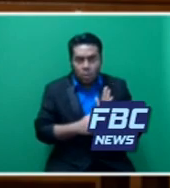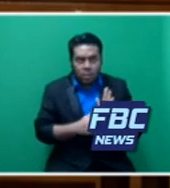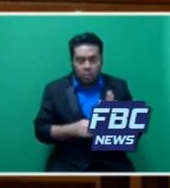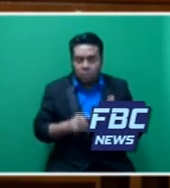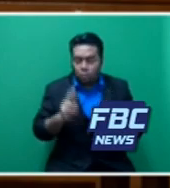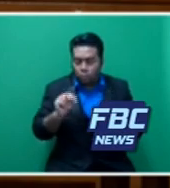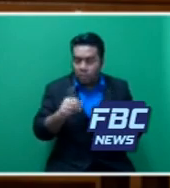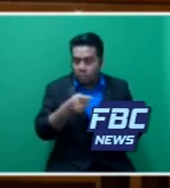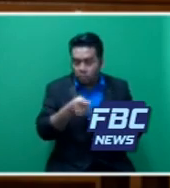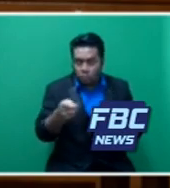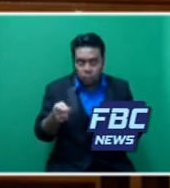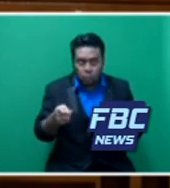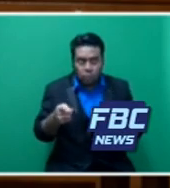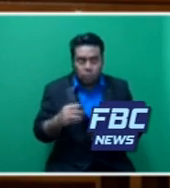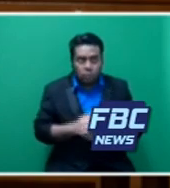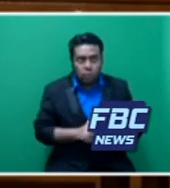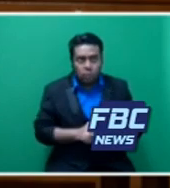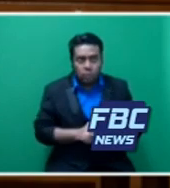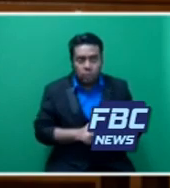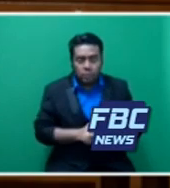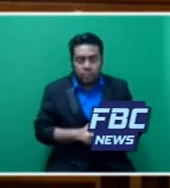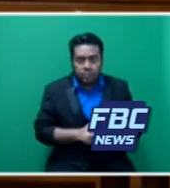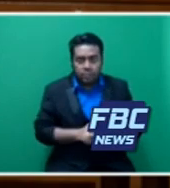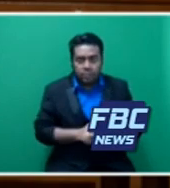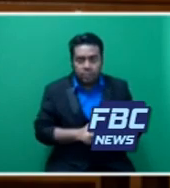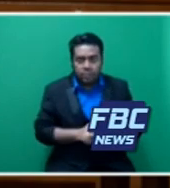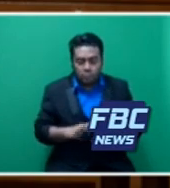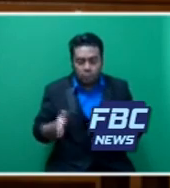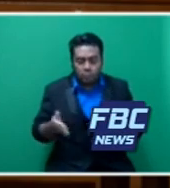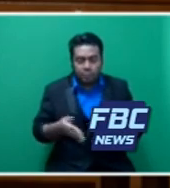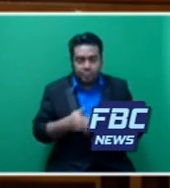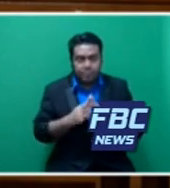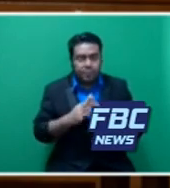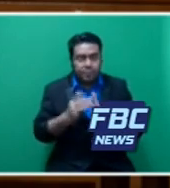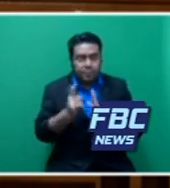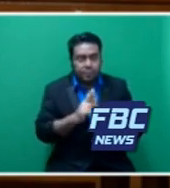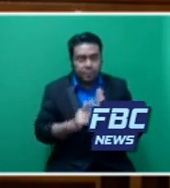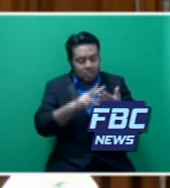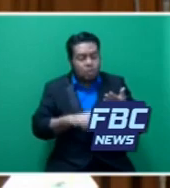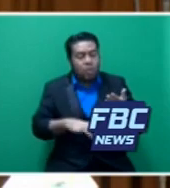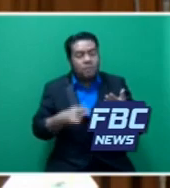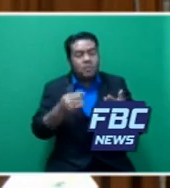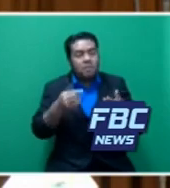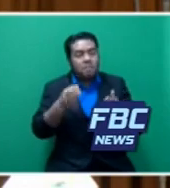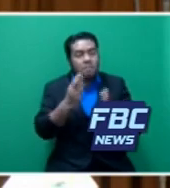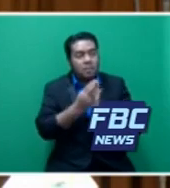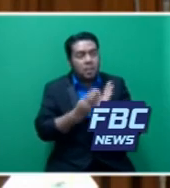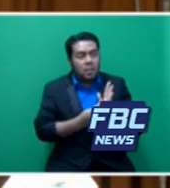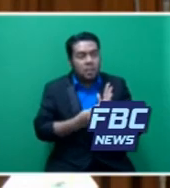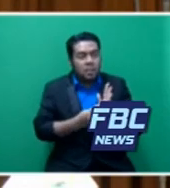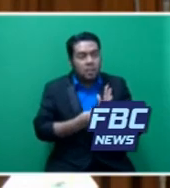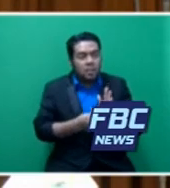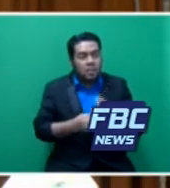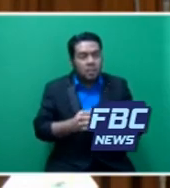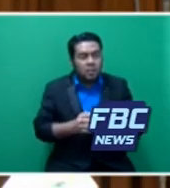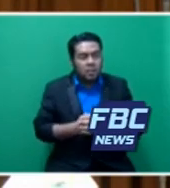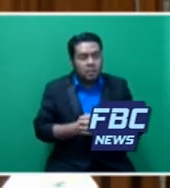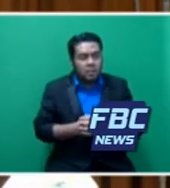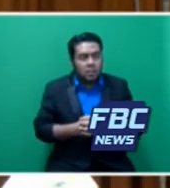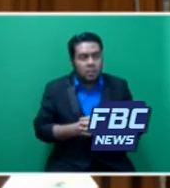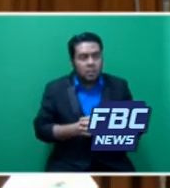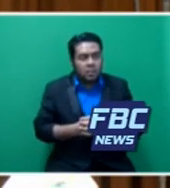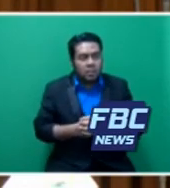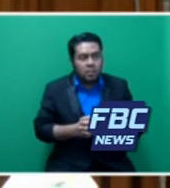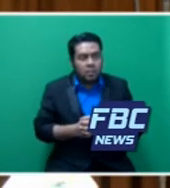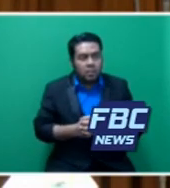even to formulate a law for the transparency that should be tabled here already? This is a moronic behavior. Don't accuse